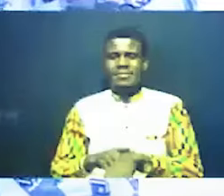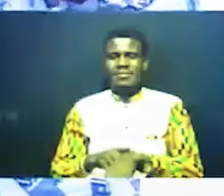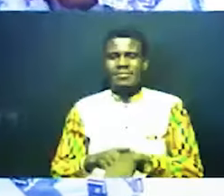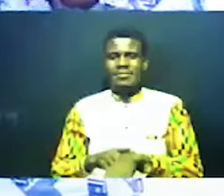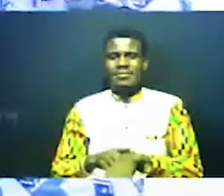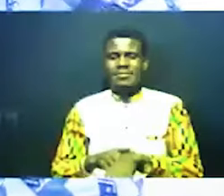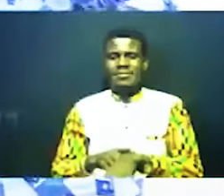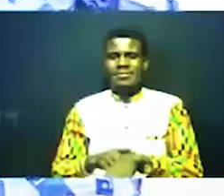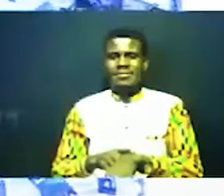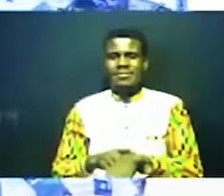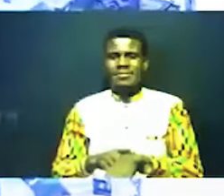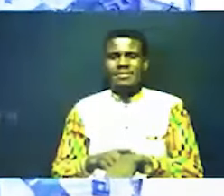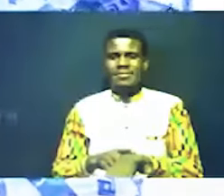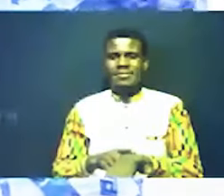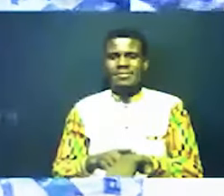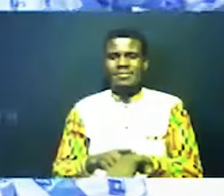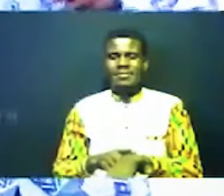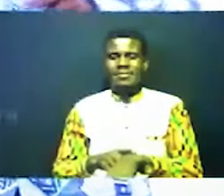people. Yeah,